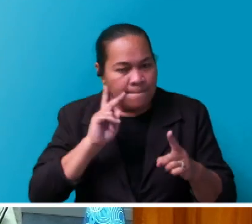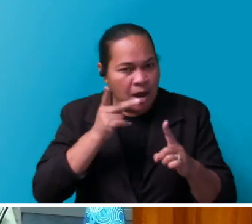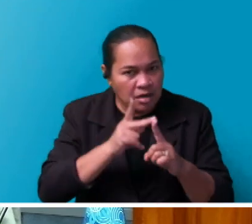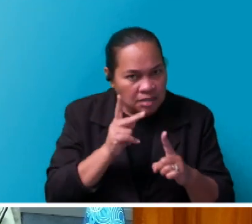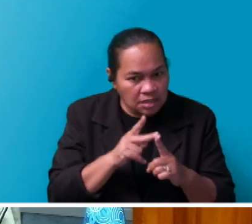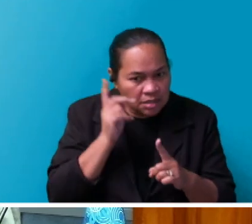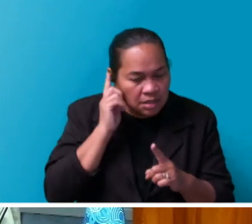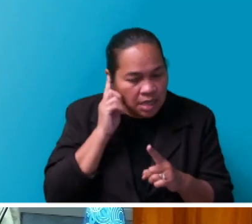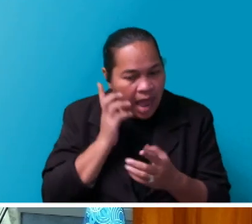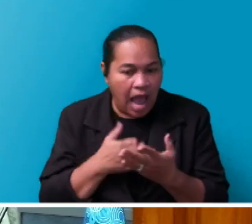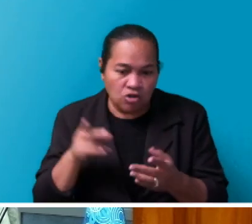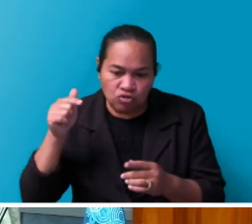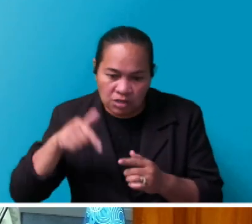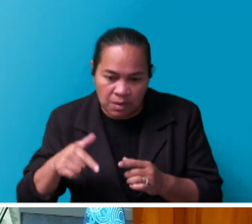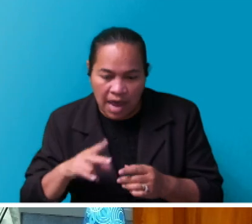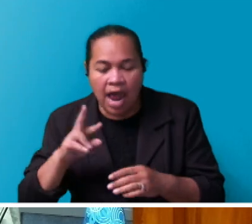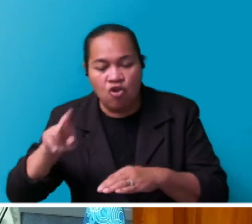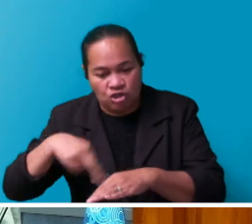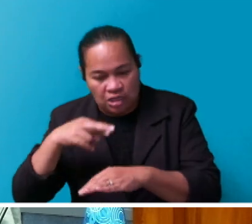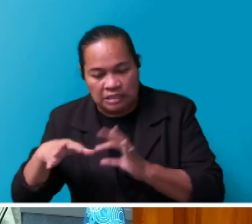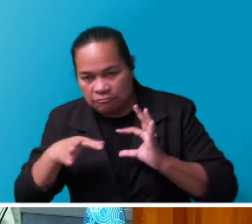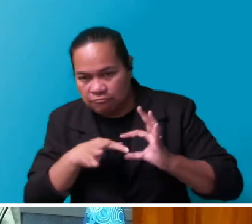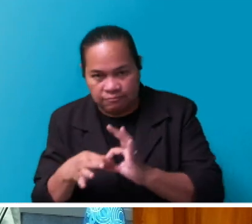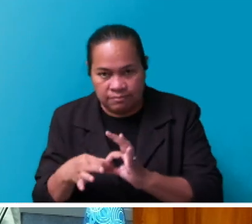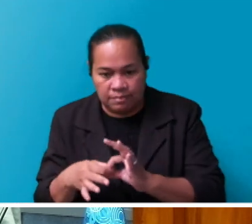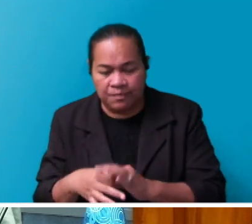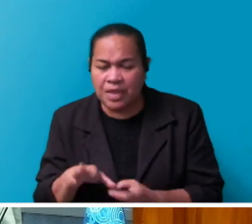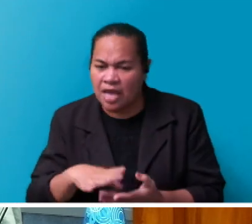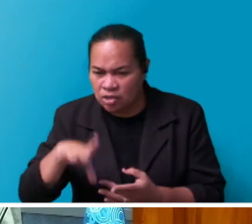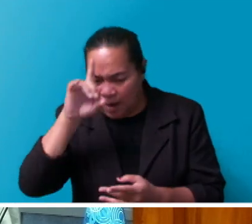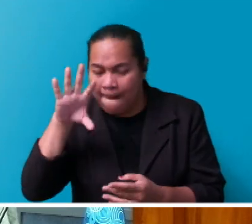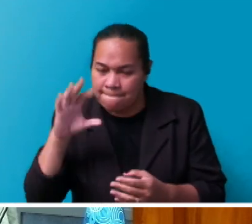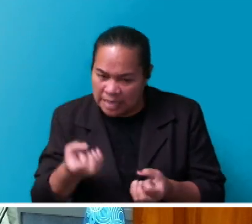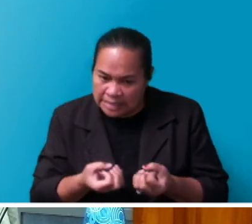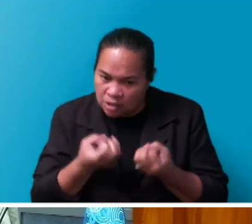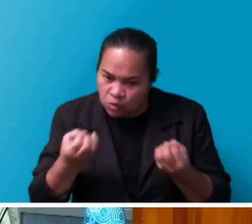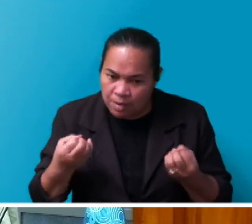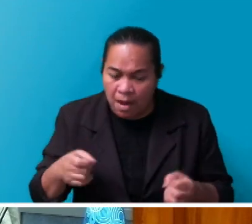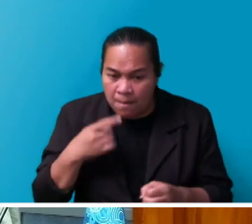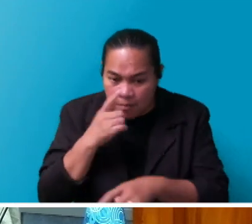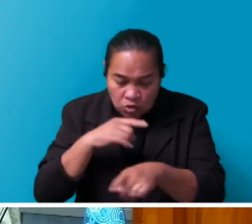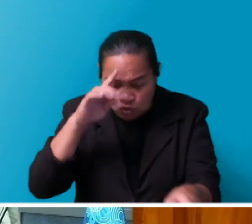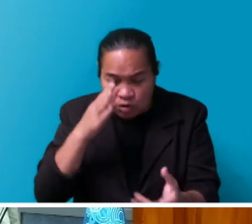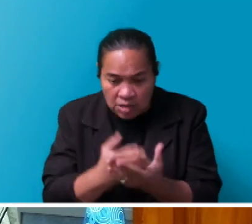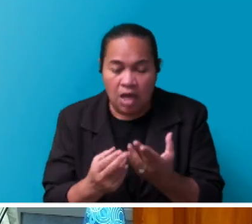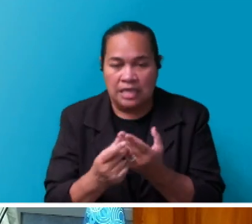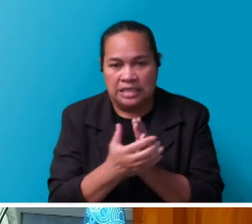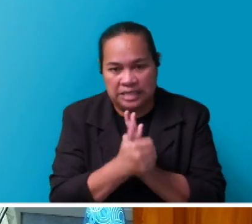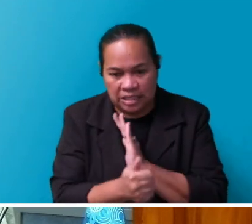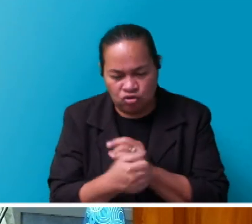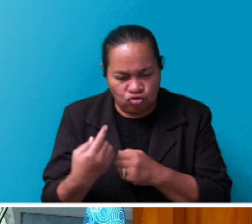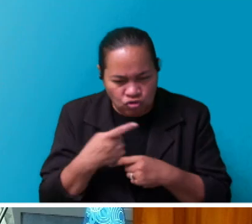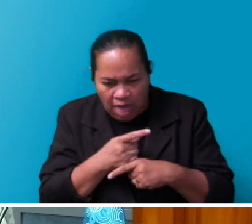to deepen regionalism. Education must equip learners with the skills to navigate